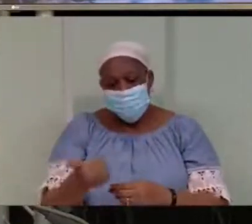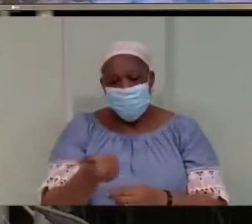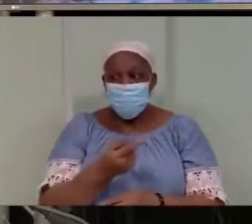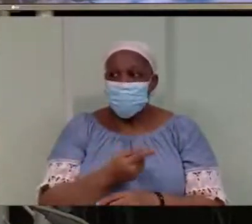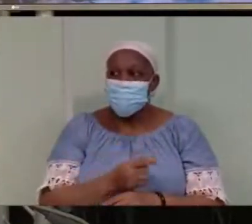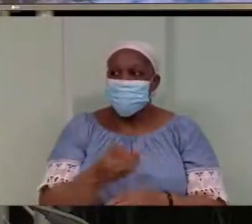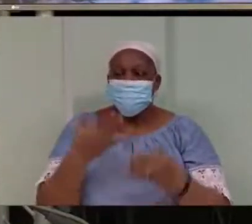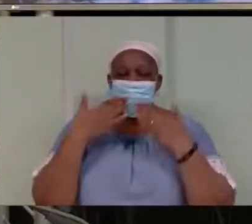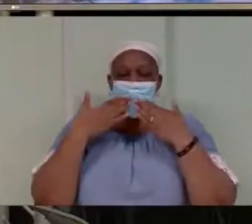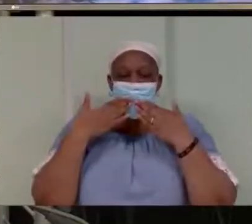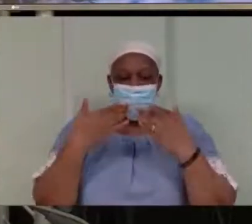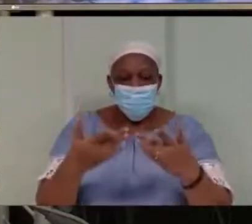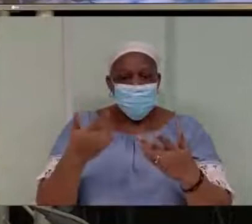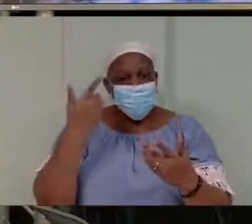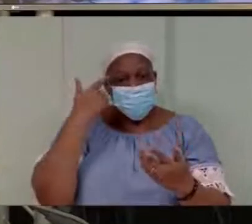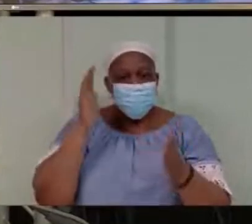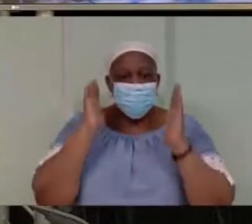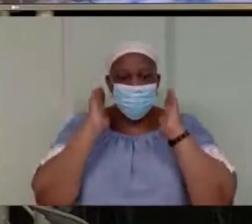your